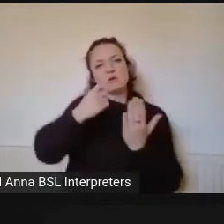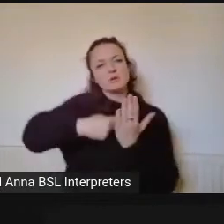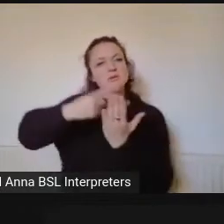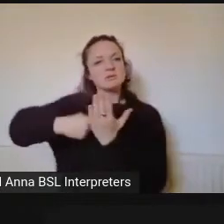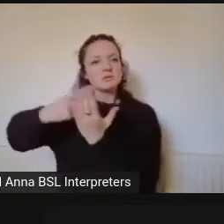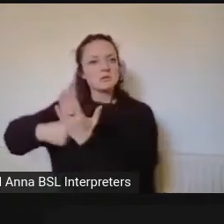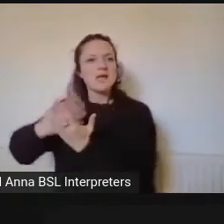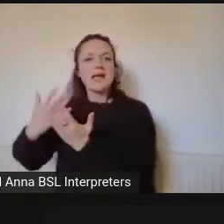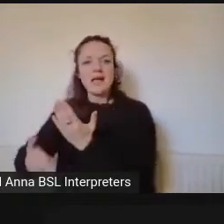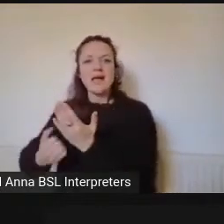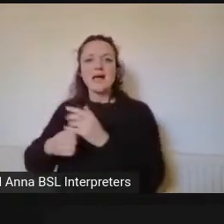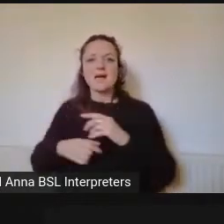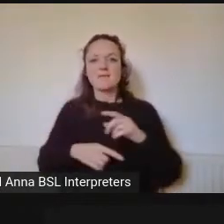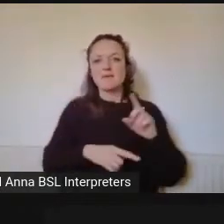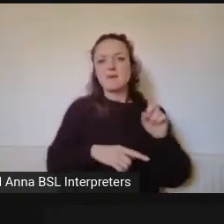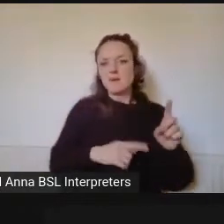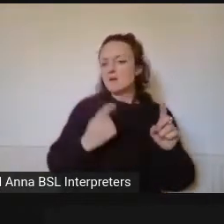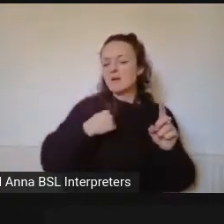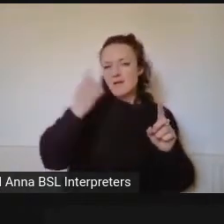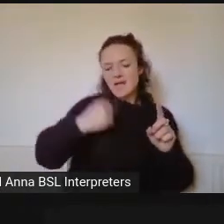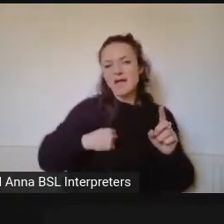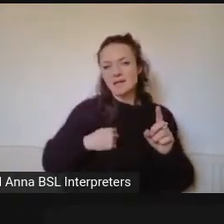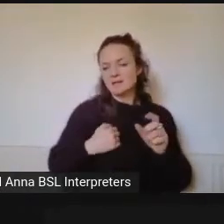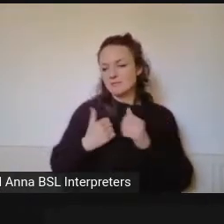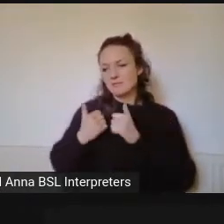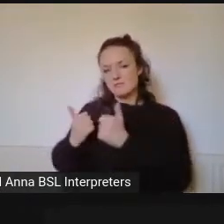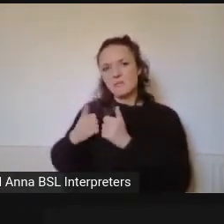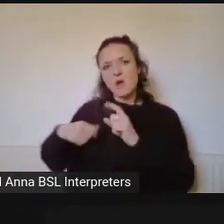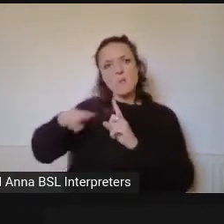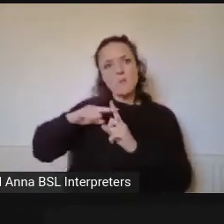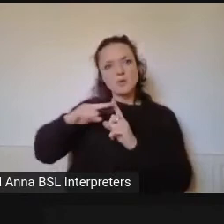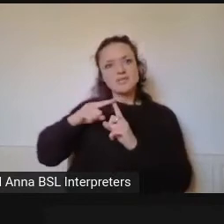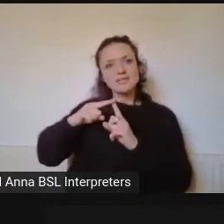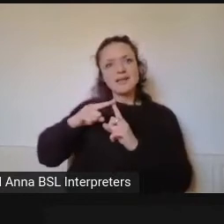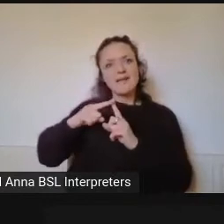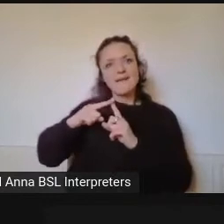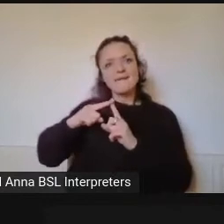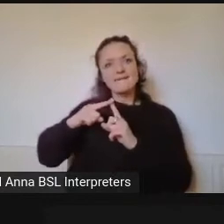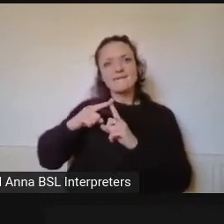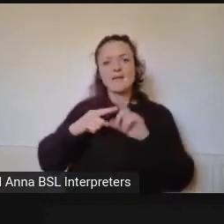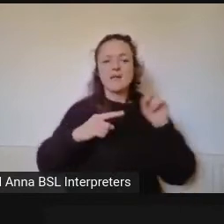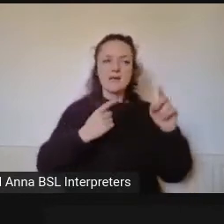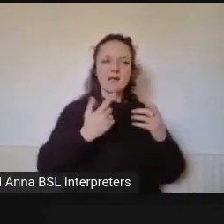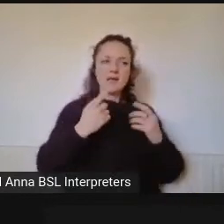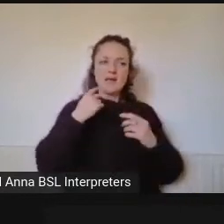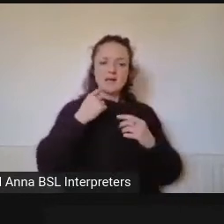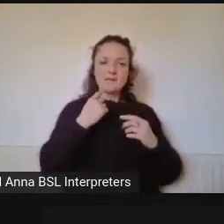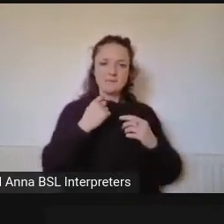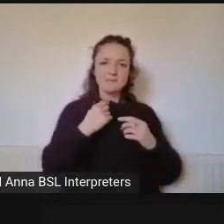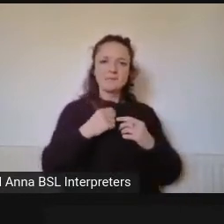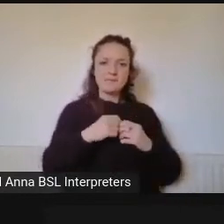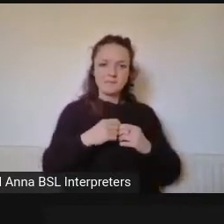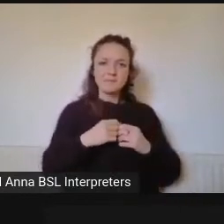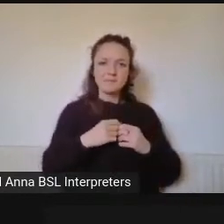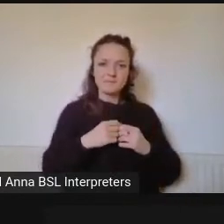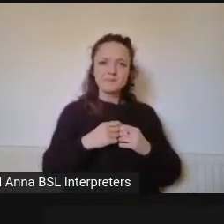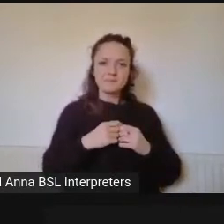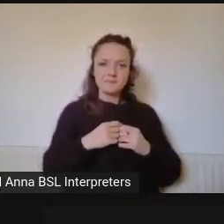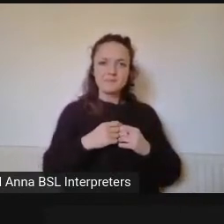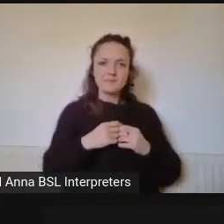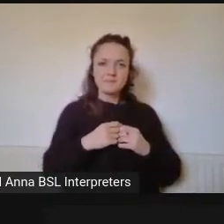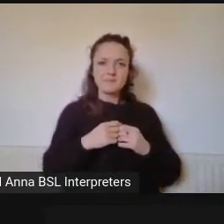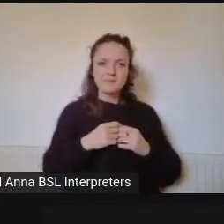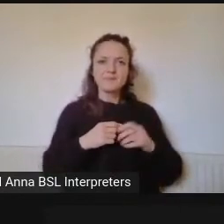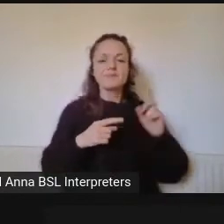like, I think that's the step forward. And I think companies are using, I mean, the campaigns I looked at was